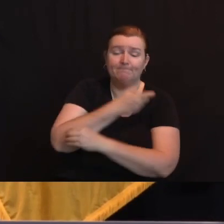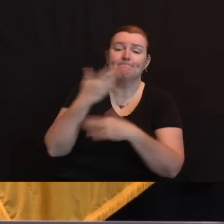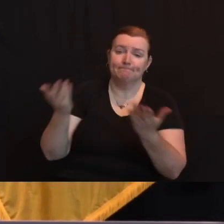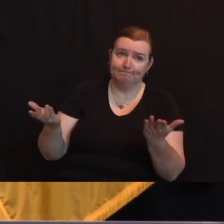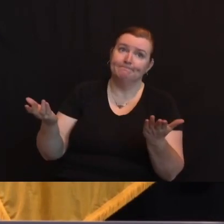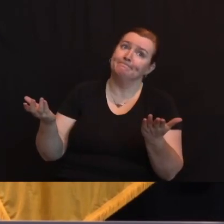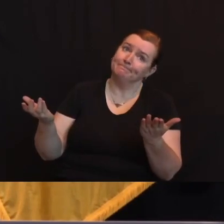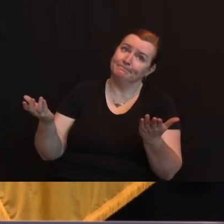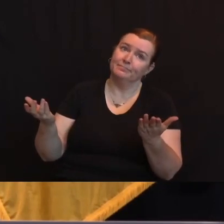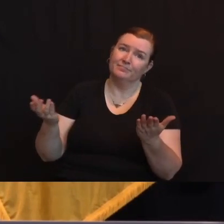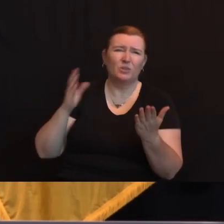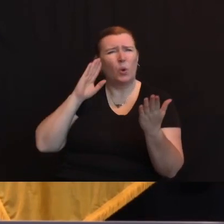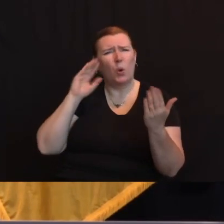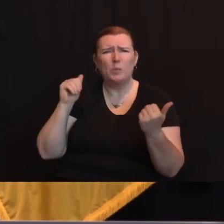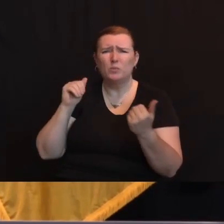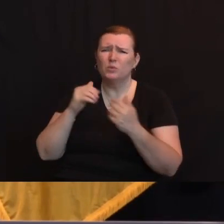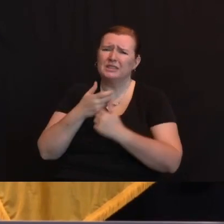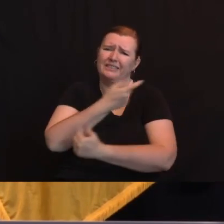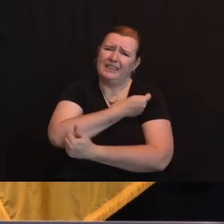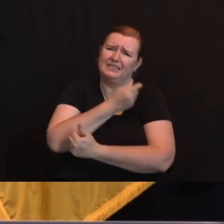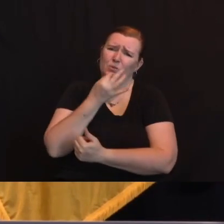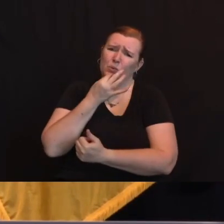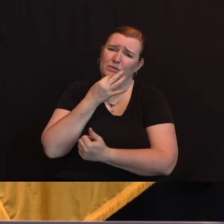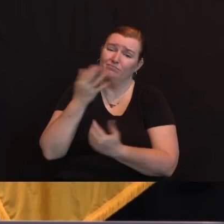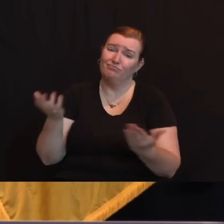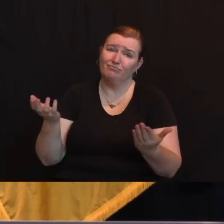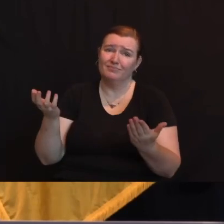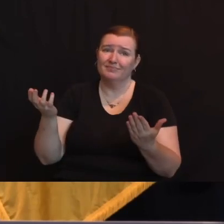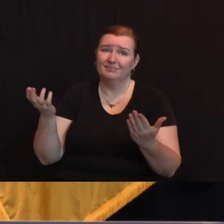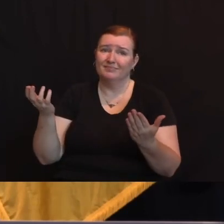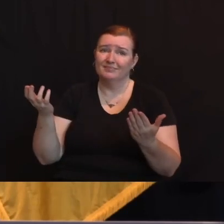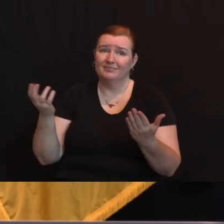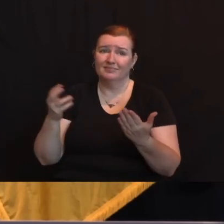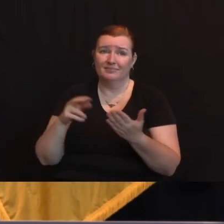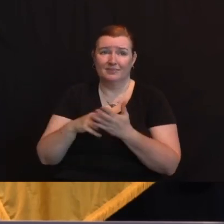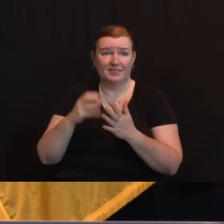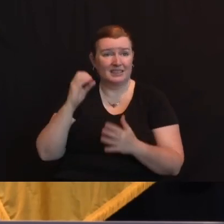and we hope there'll be one. Therefore, that leaves us very basic stuff.